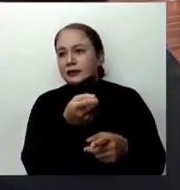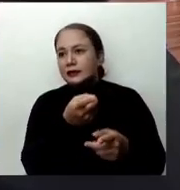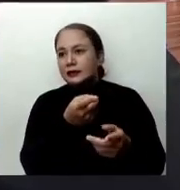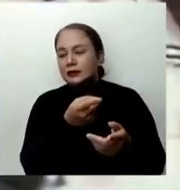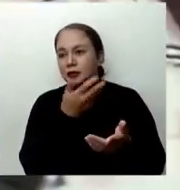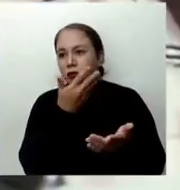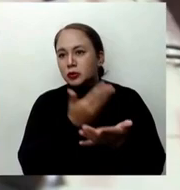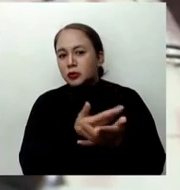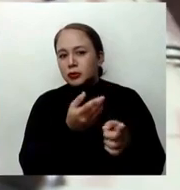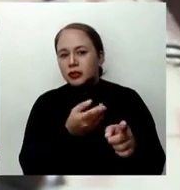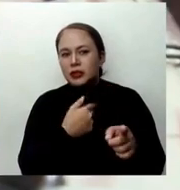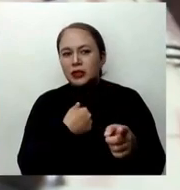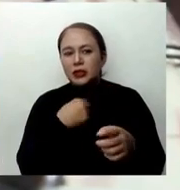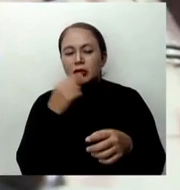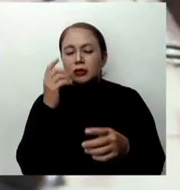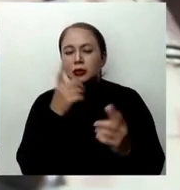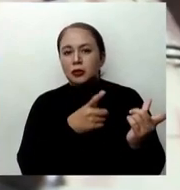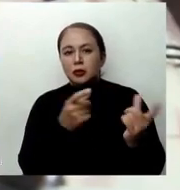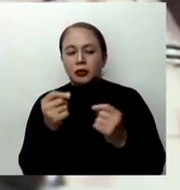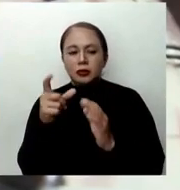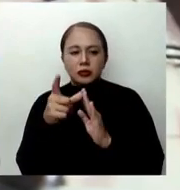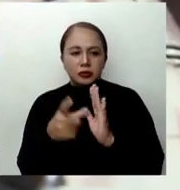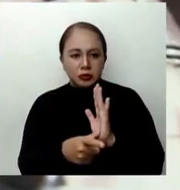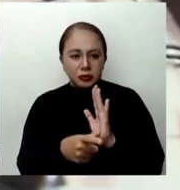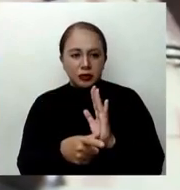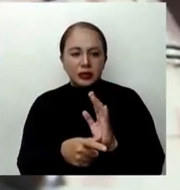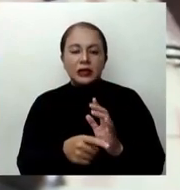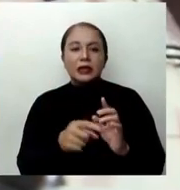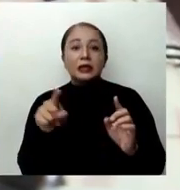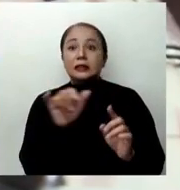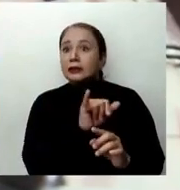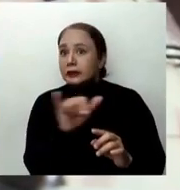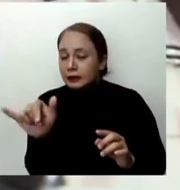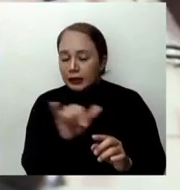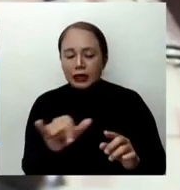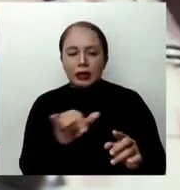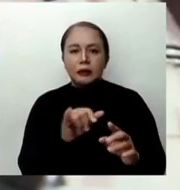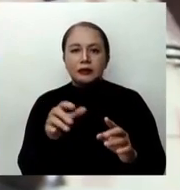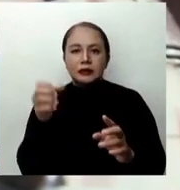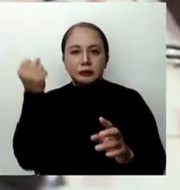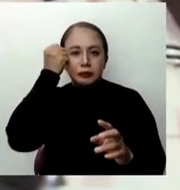to enforce the law are the very ones who break it,